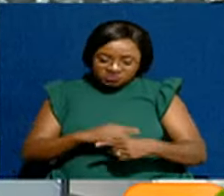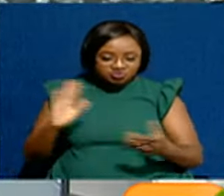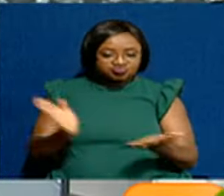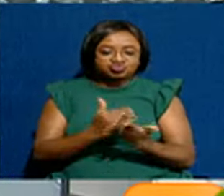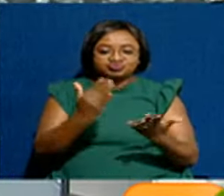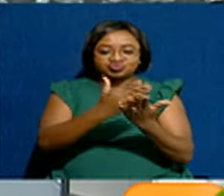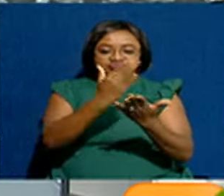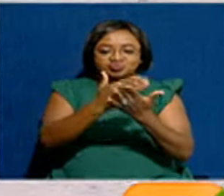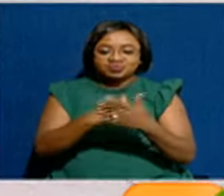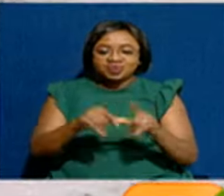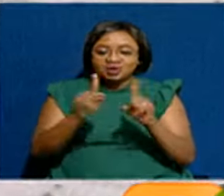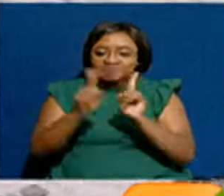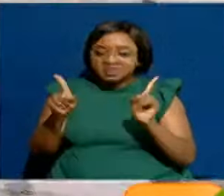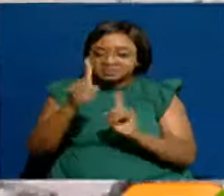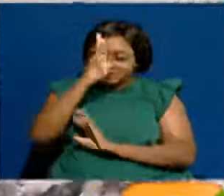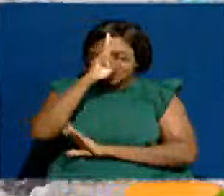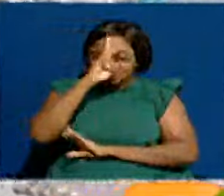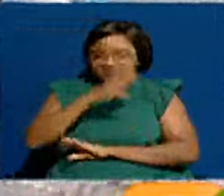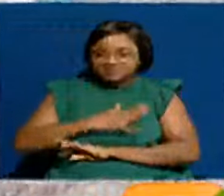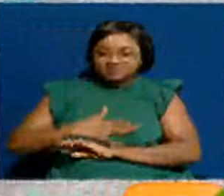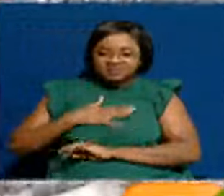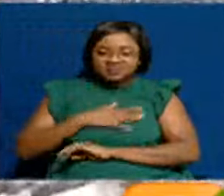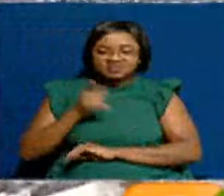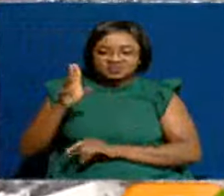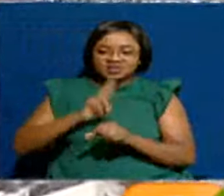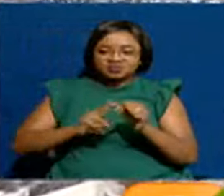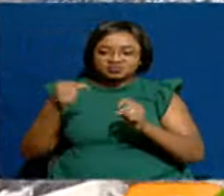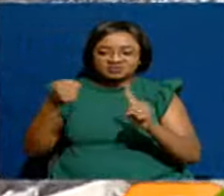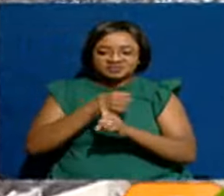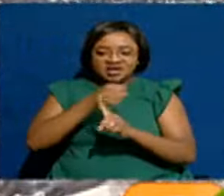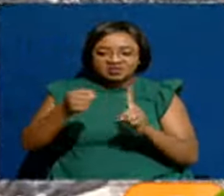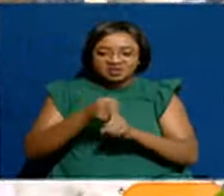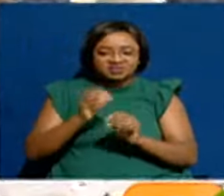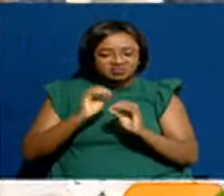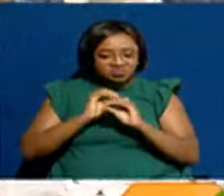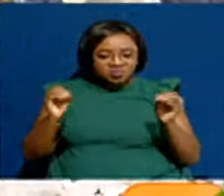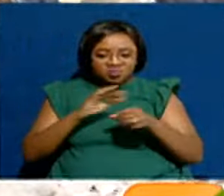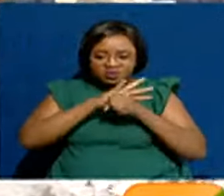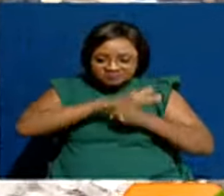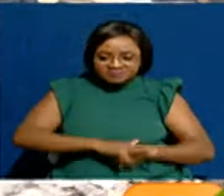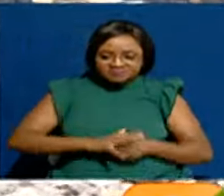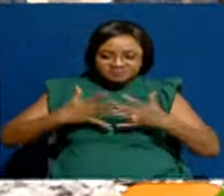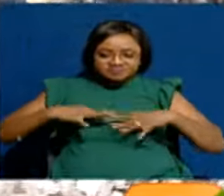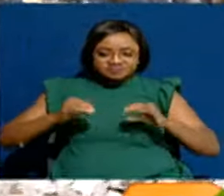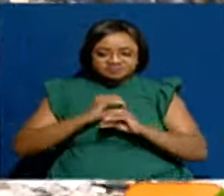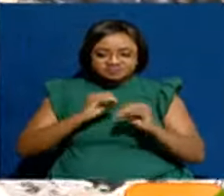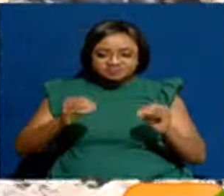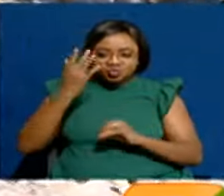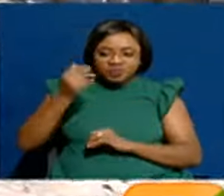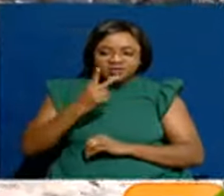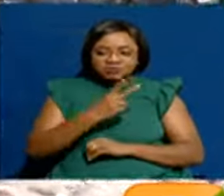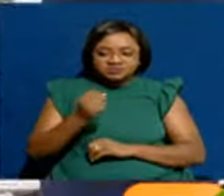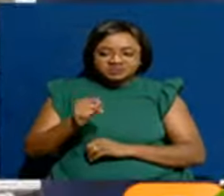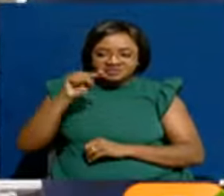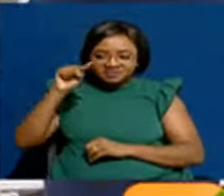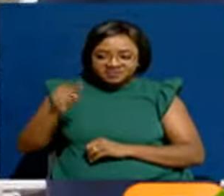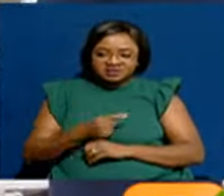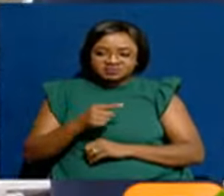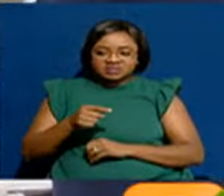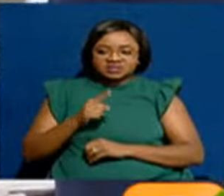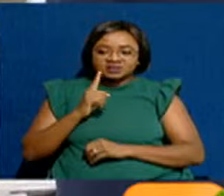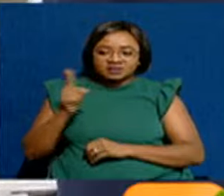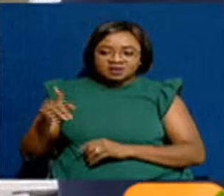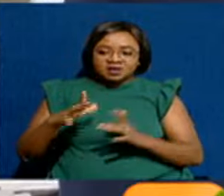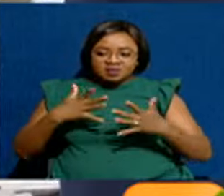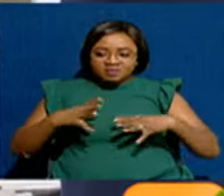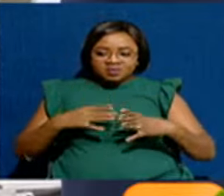police have, however, been asked not to use violence or mistreat anyone. According to the CS, 25,000 out of the 40,000 affected